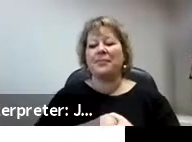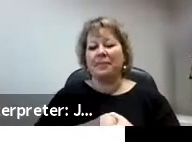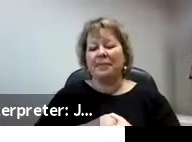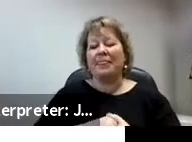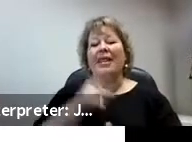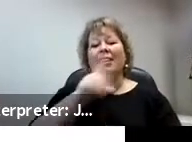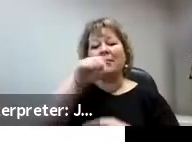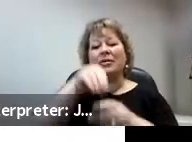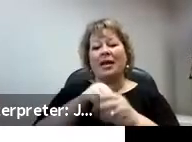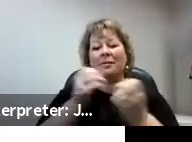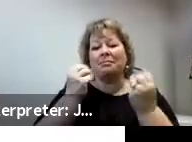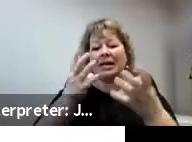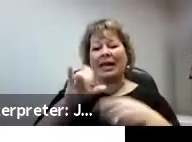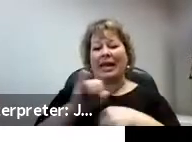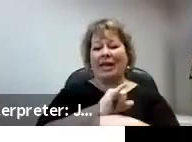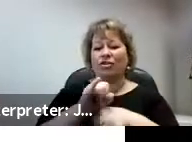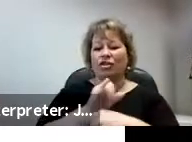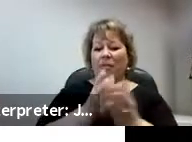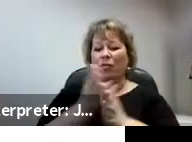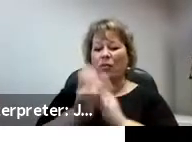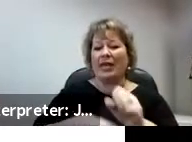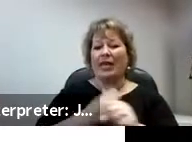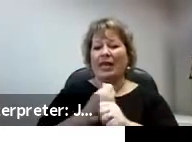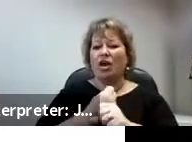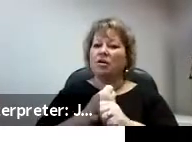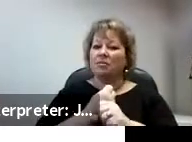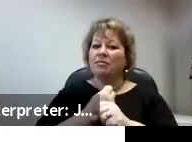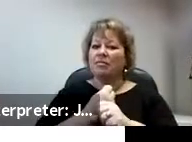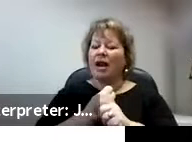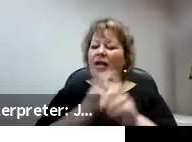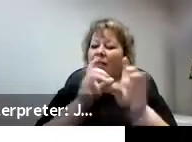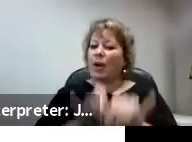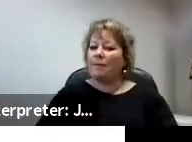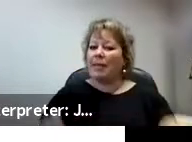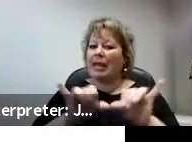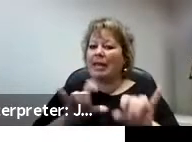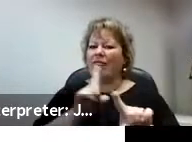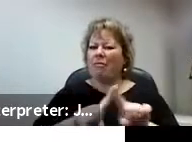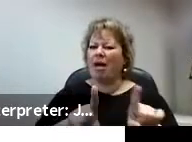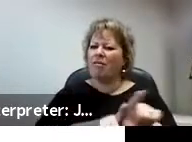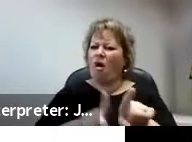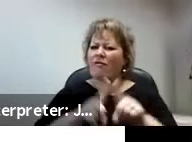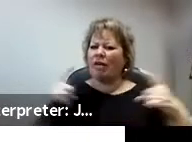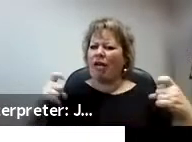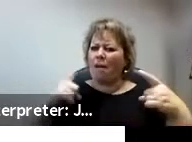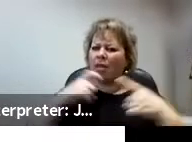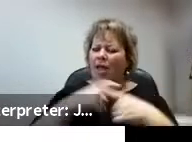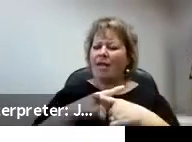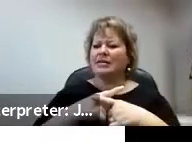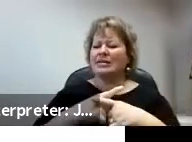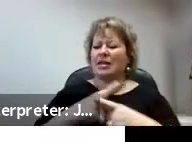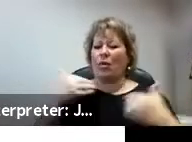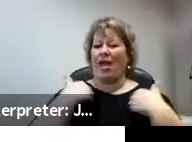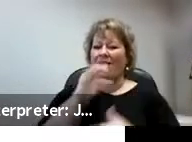the year, and these internships are repetitive, yet are often complex in nature. We have 16